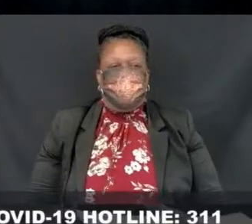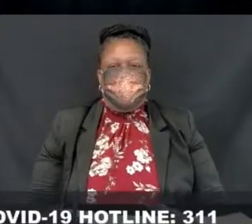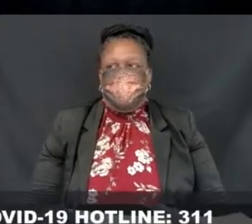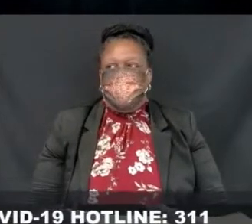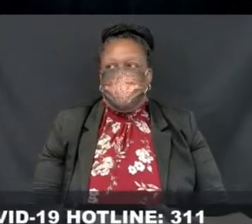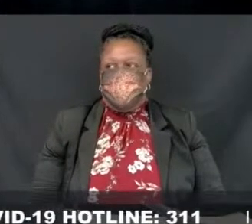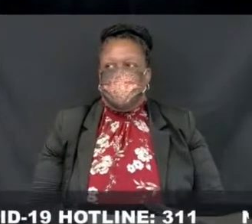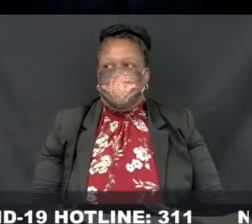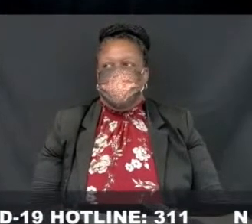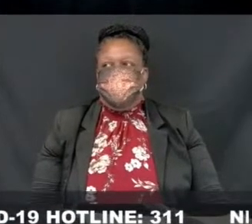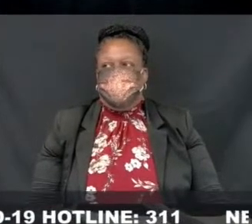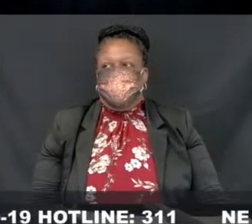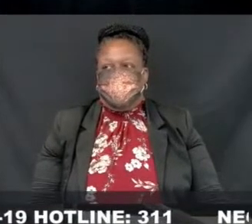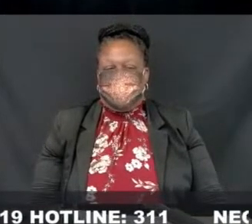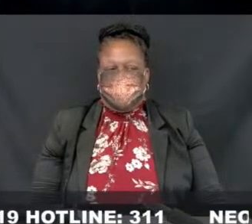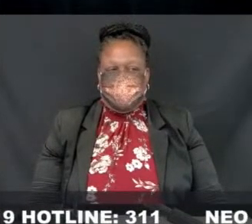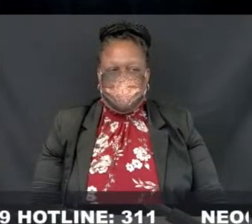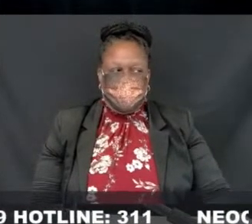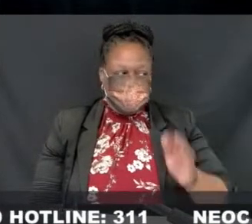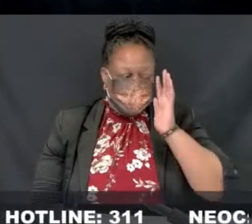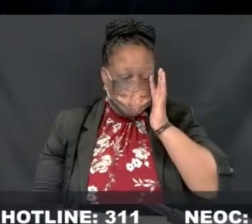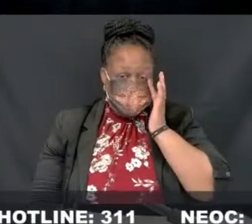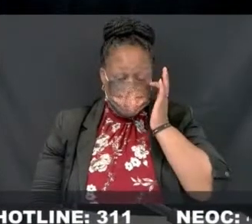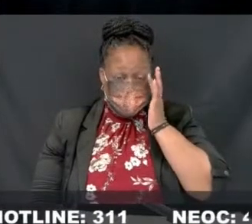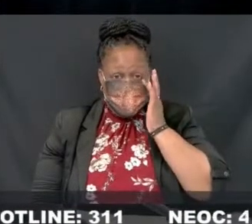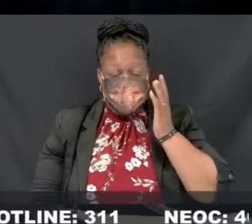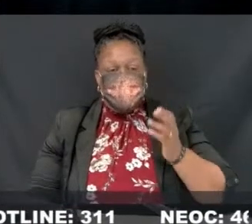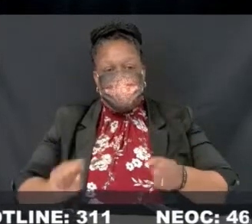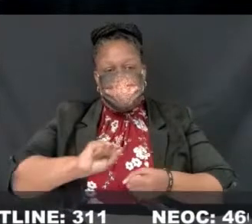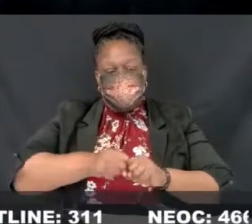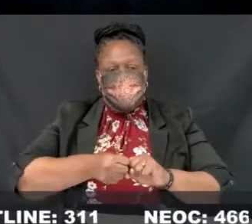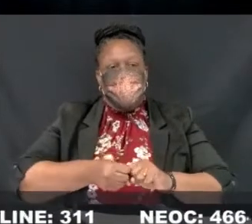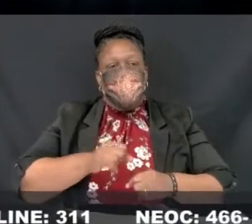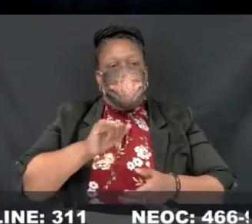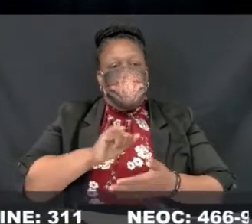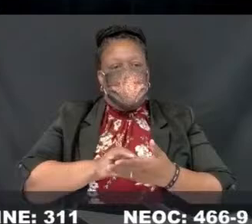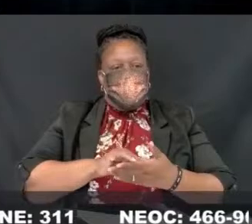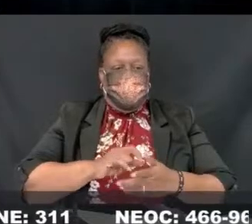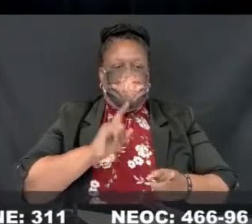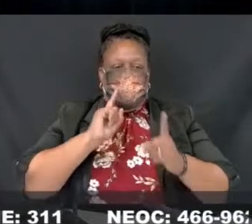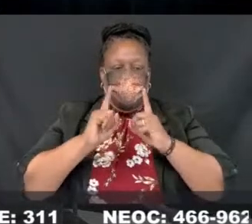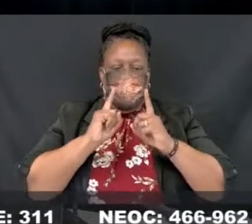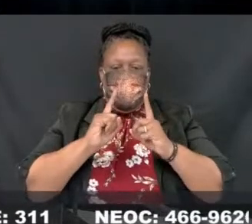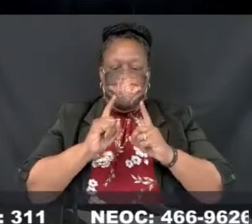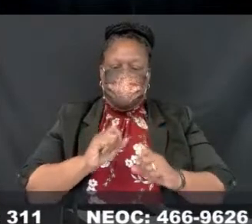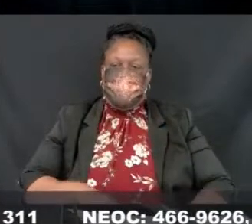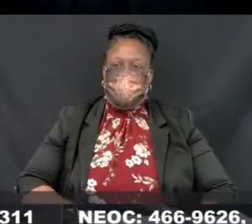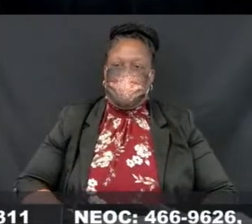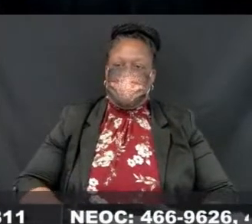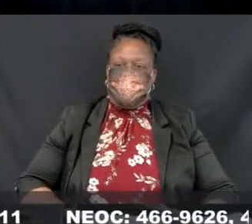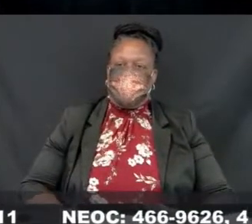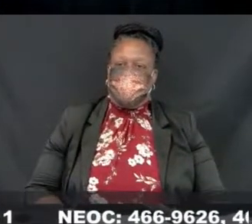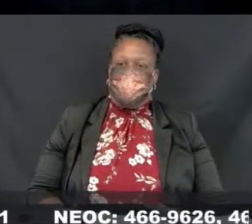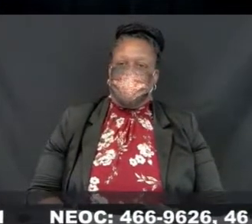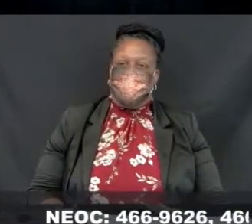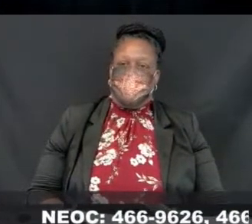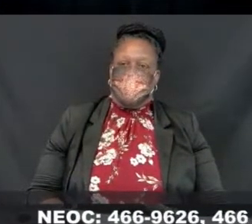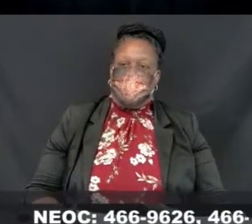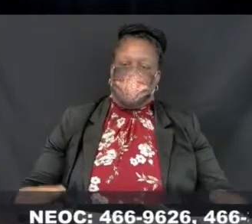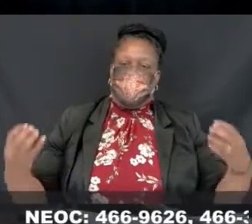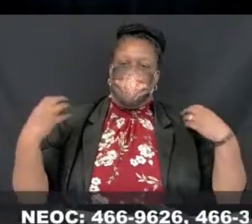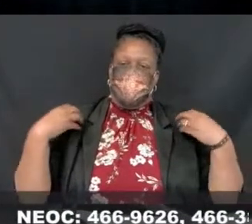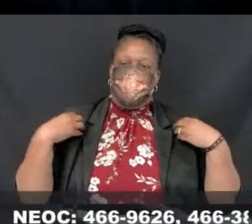say, he gave that monotone that, gave authority. Right,